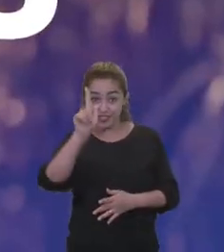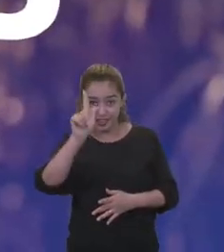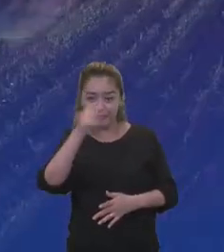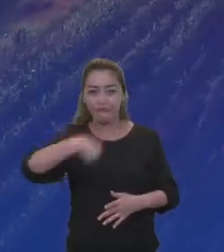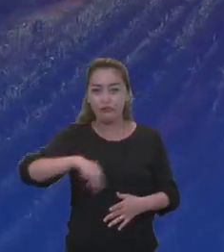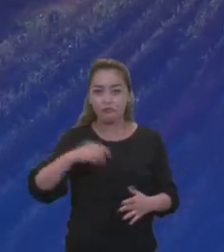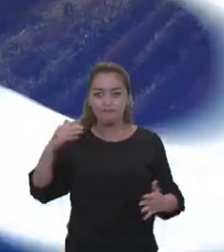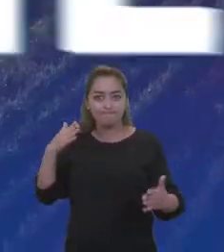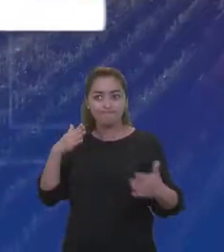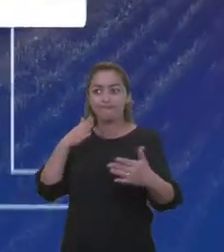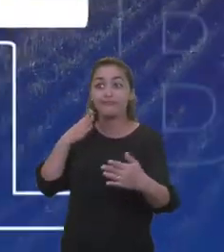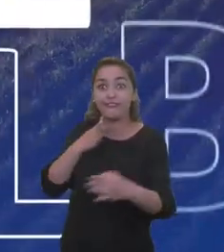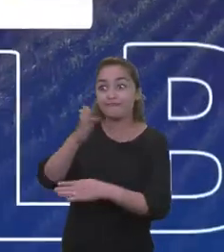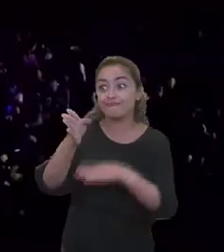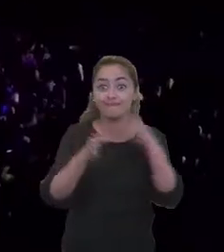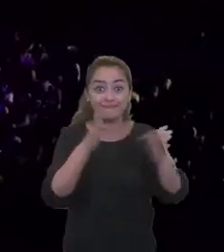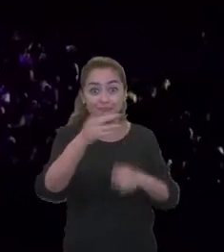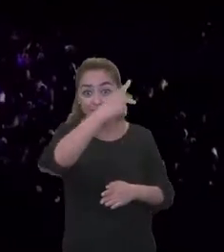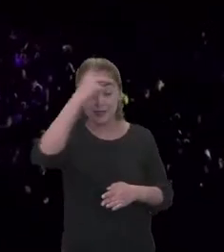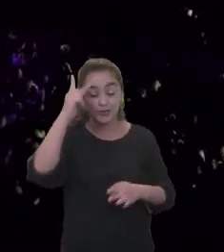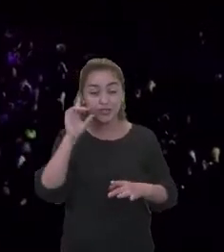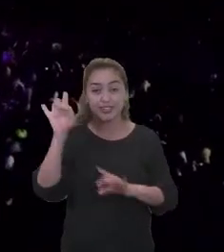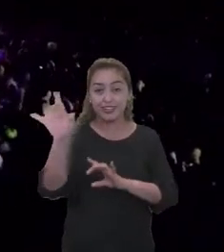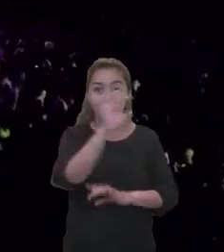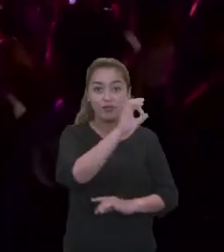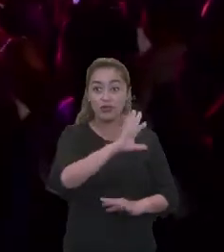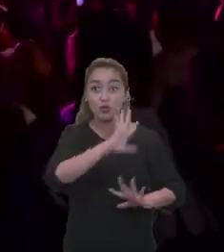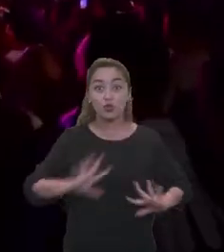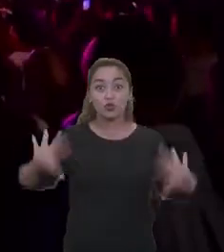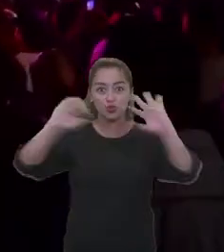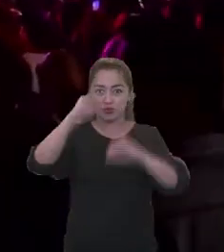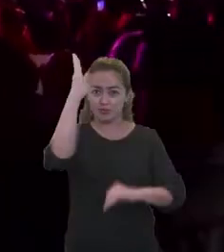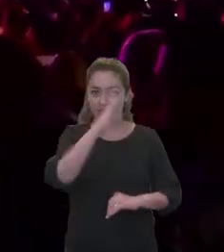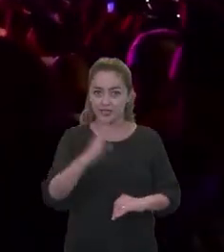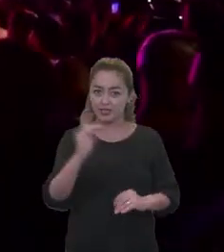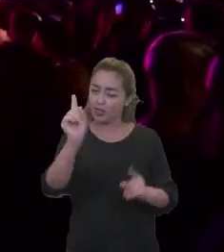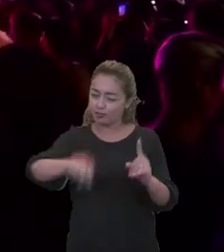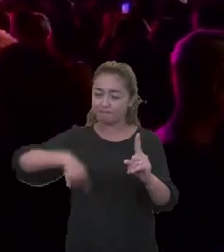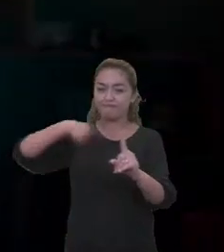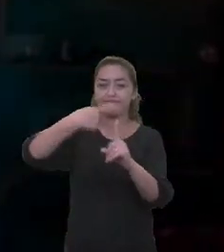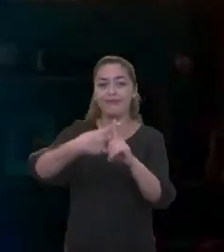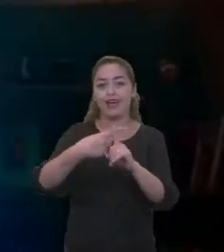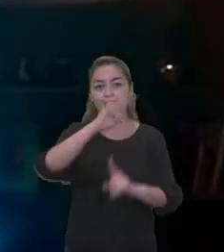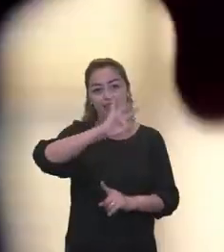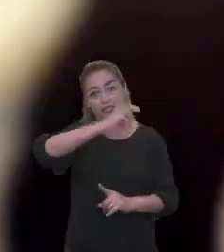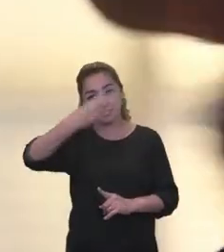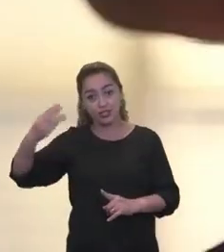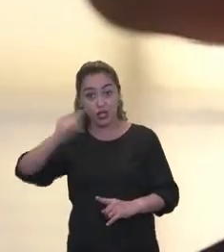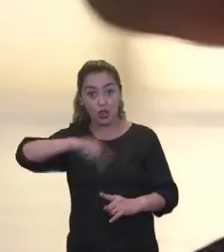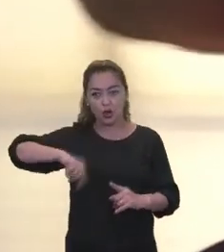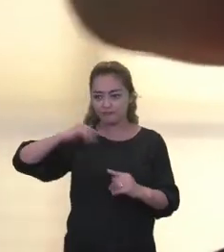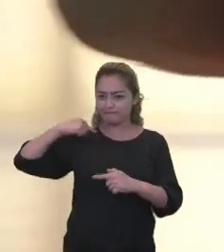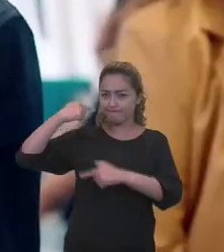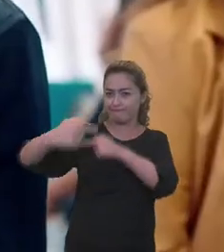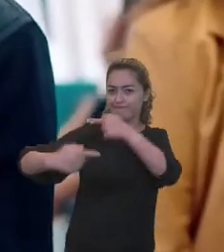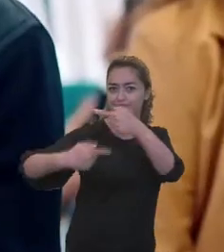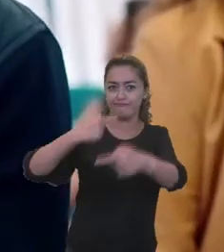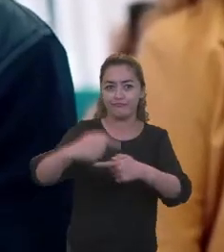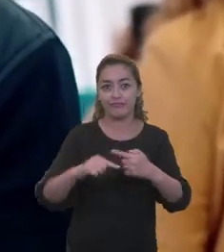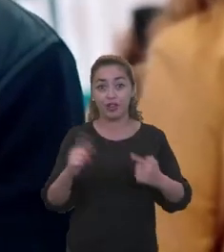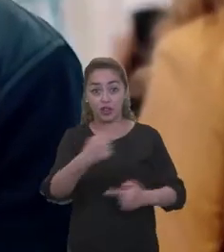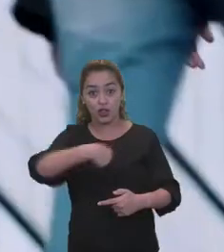be making an impact in more and more people throughout Brazil. We are more at TIM. We are the